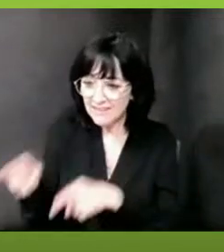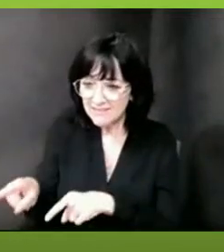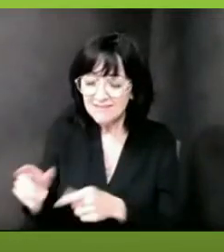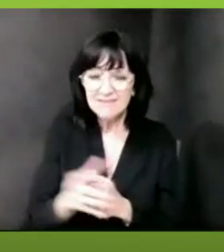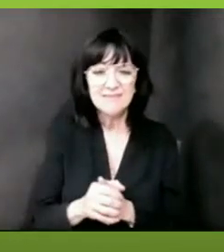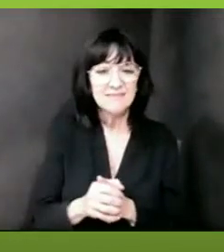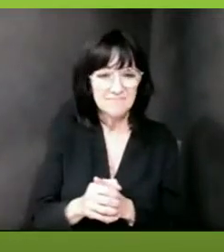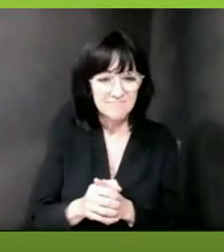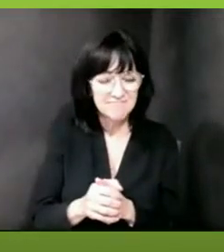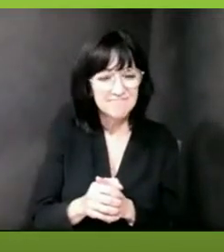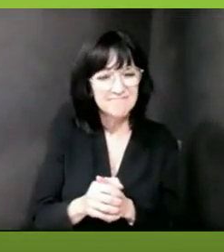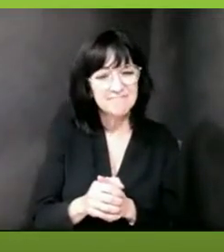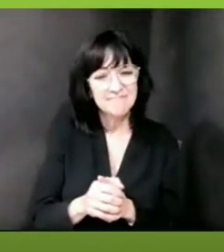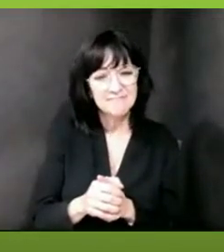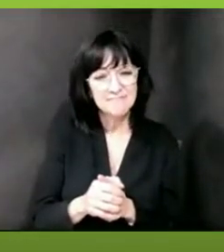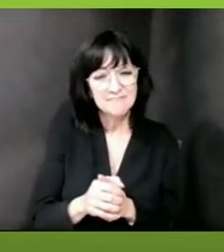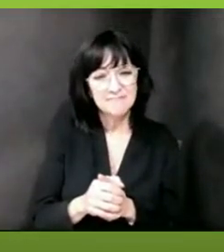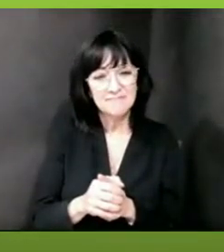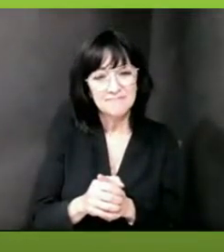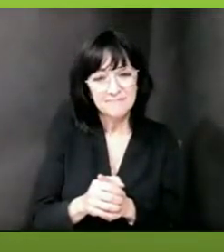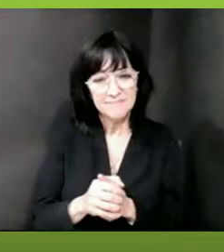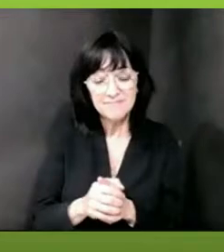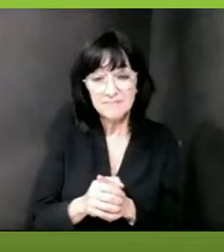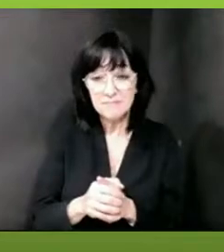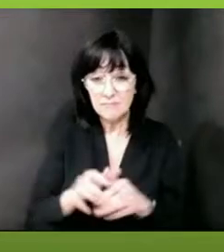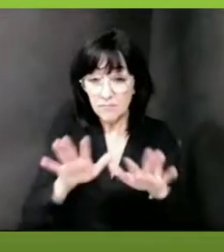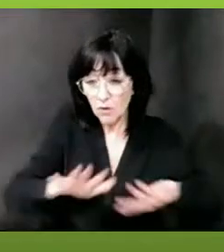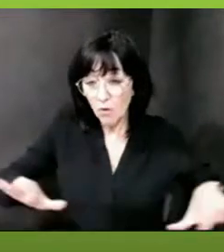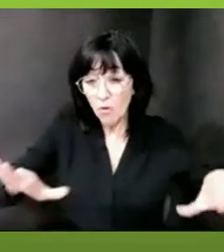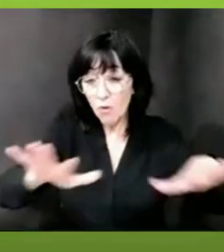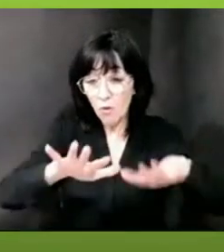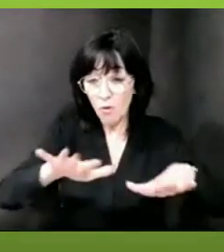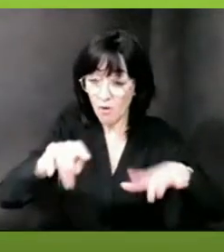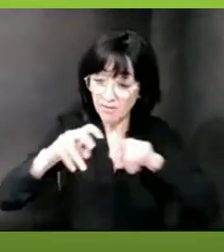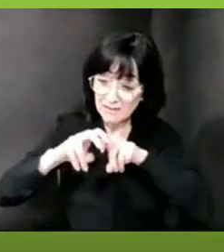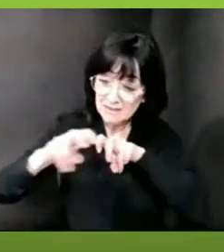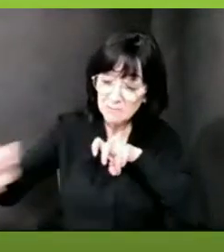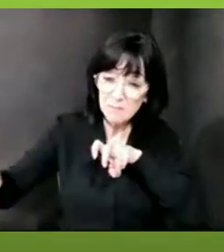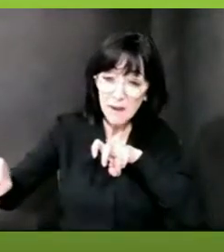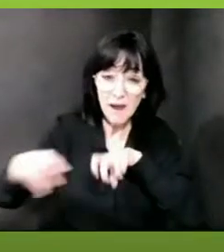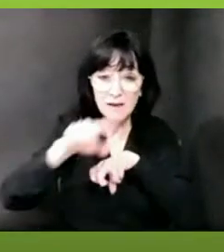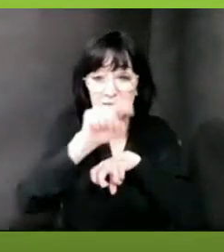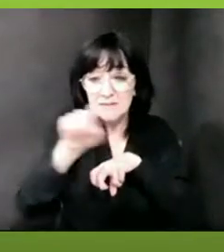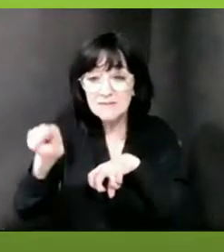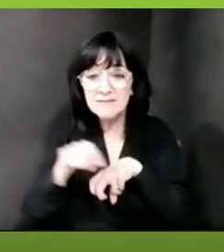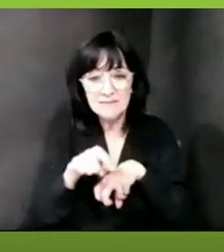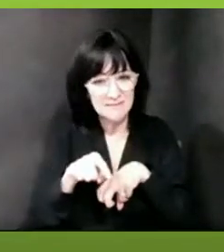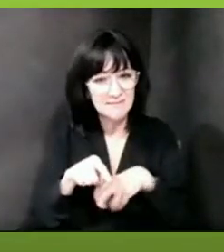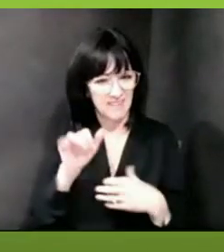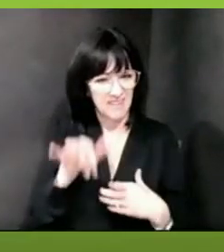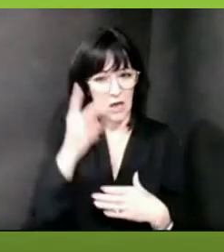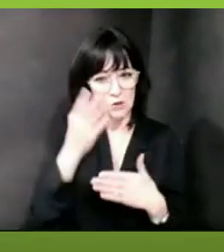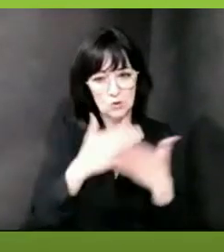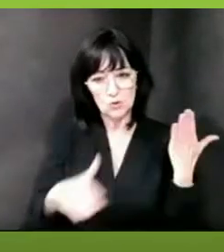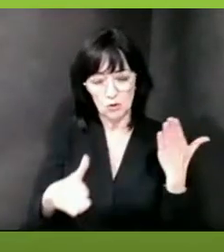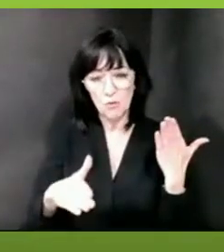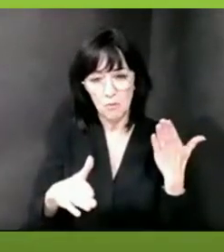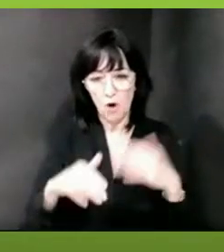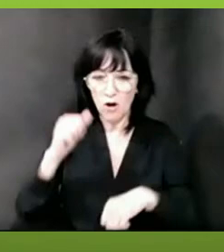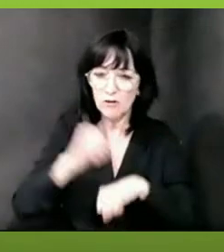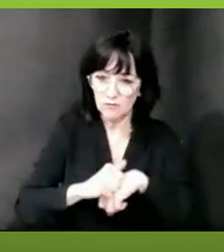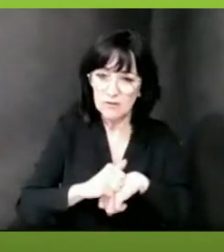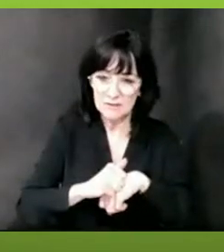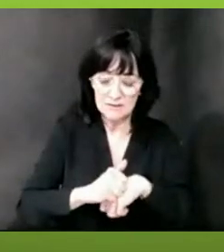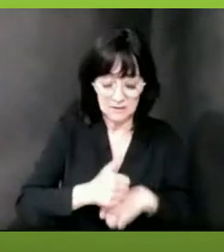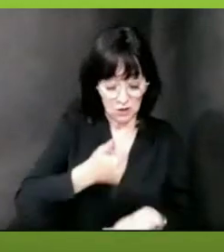Taking away from what all the panelists said, one, the two parts of resilience, right? Taking care of ourselves so that we can build our